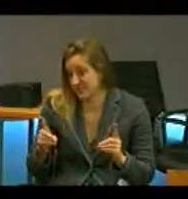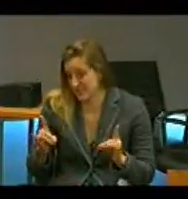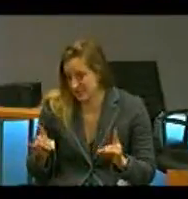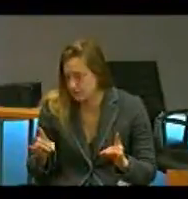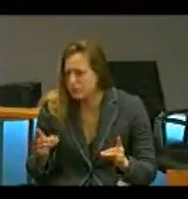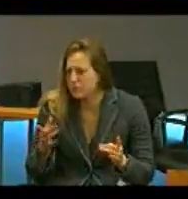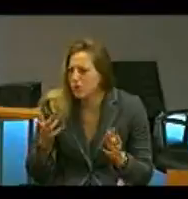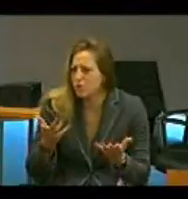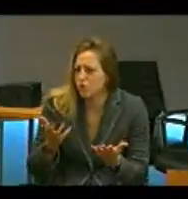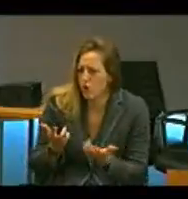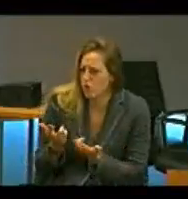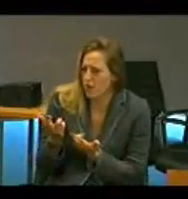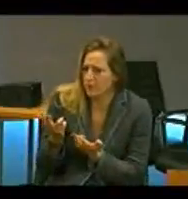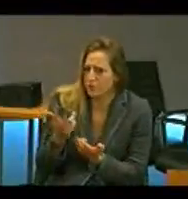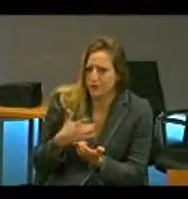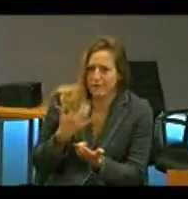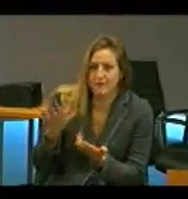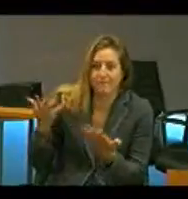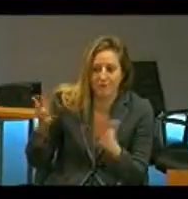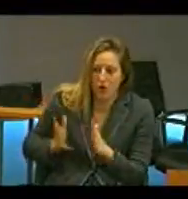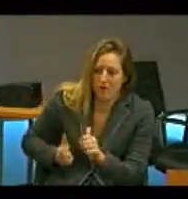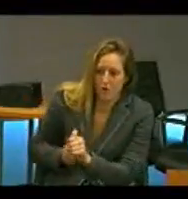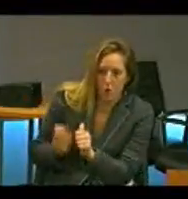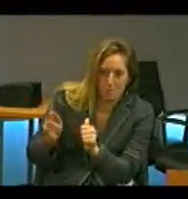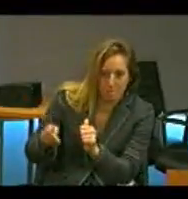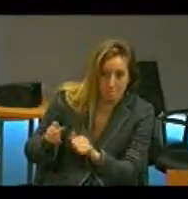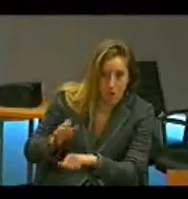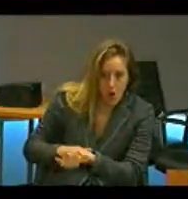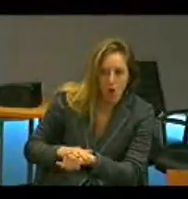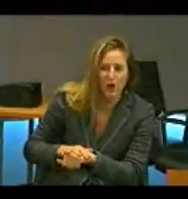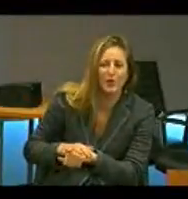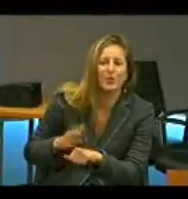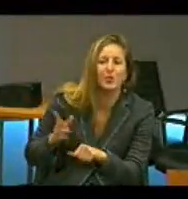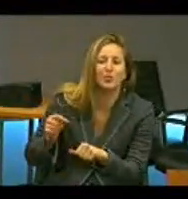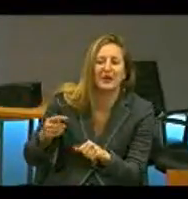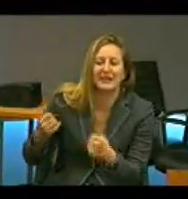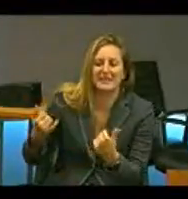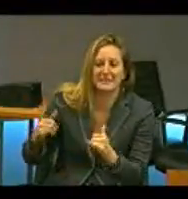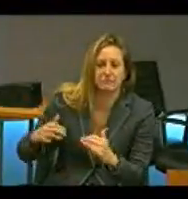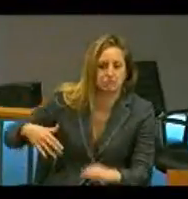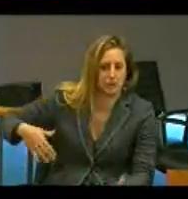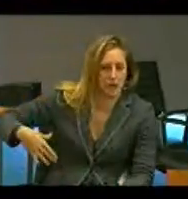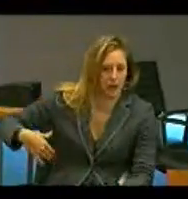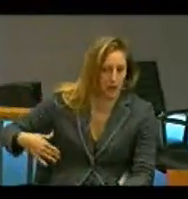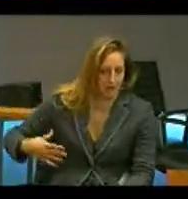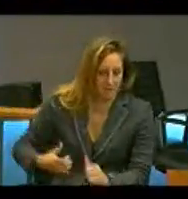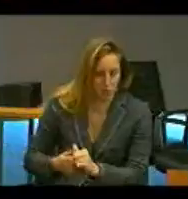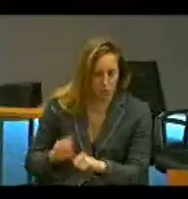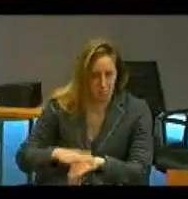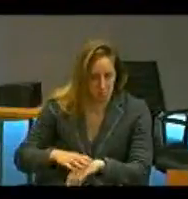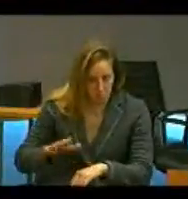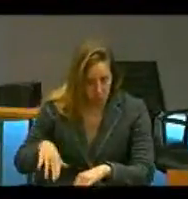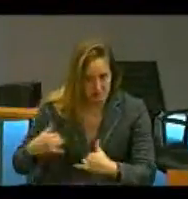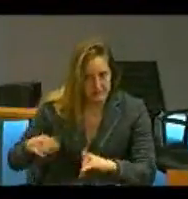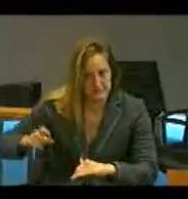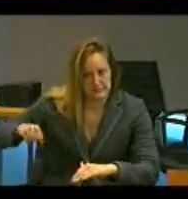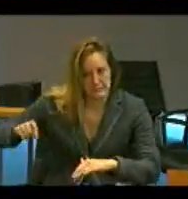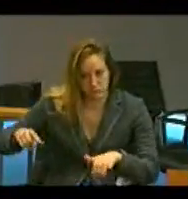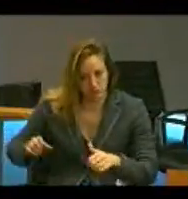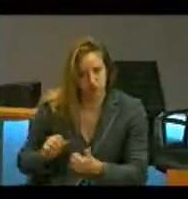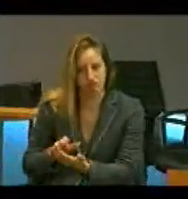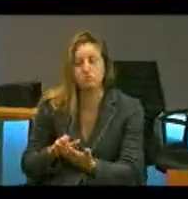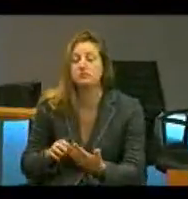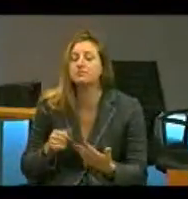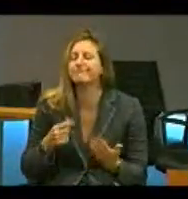recommendations you think have been followed up on and which ones you think still need to be. So my main question is, I've struggled with